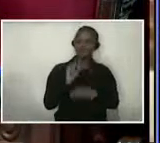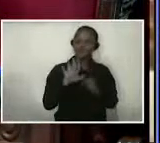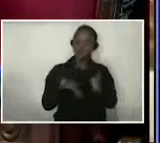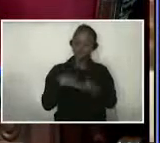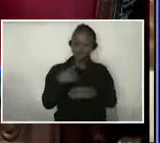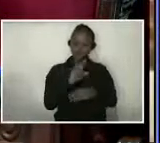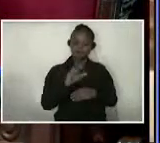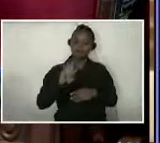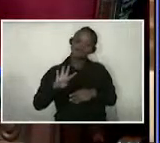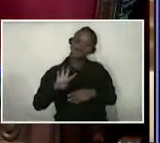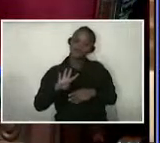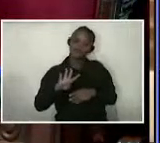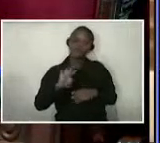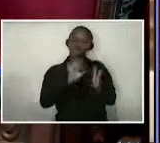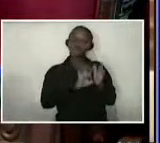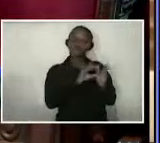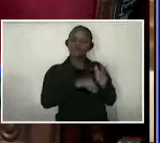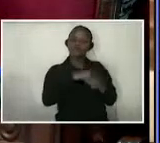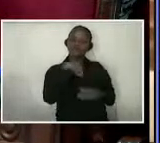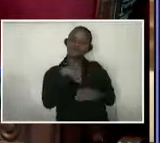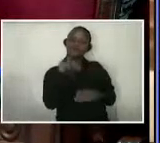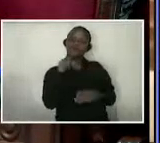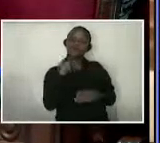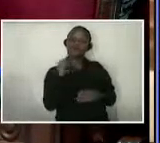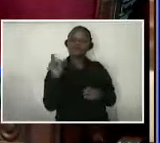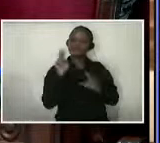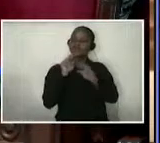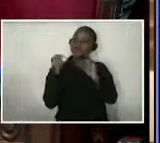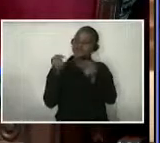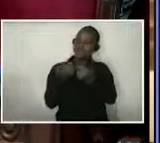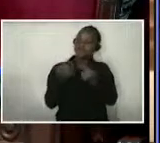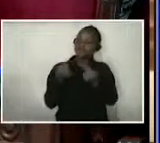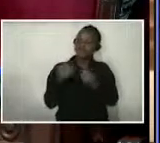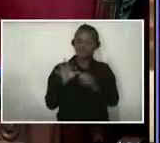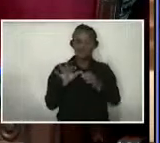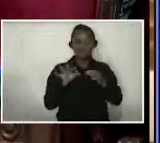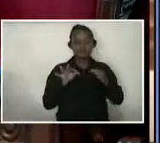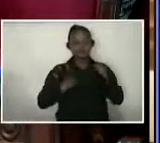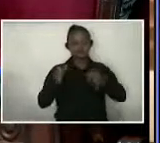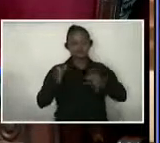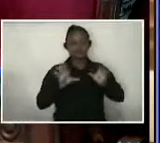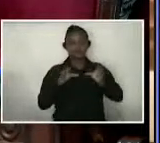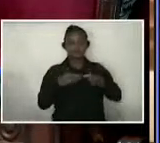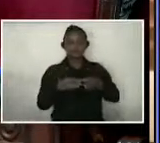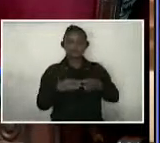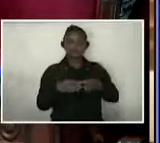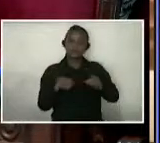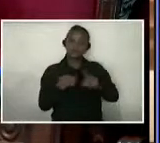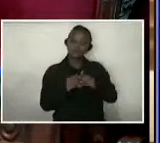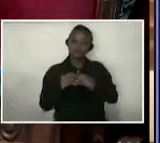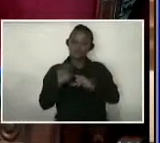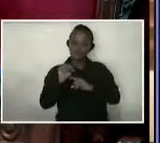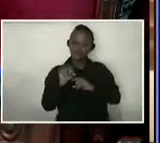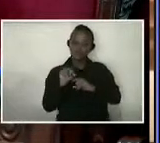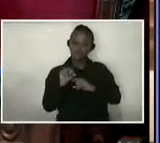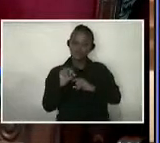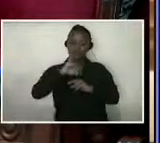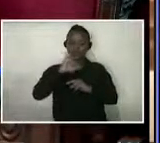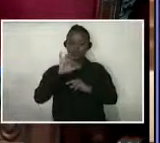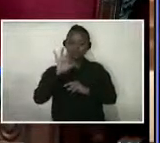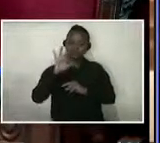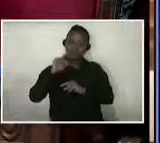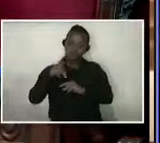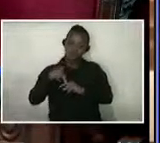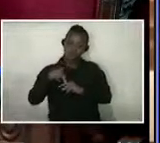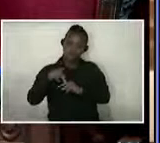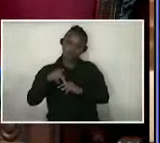the National Party and the Inkatha Freedom Party formed a coalition cabinet with the ANC under the constitutional agreement arrived